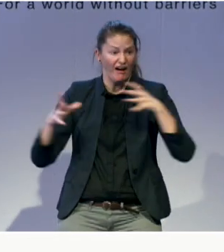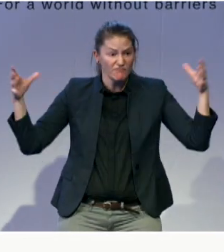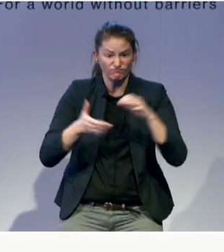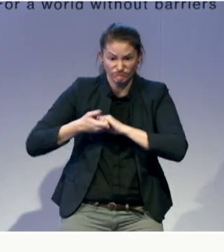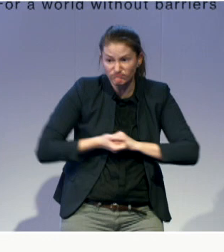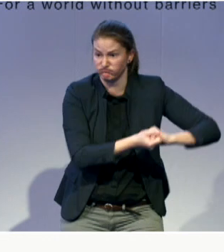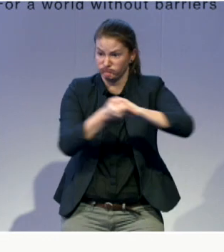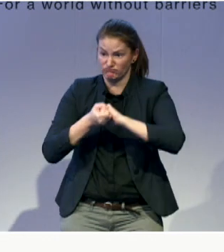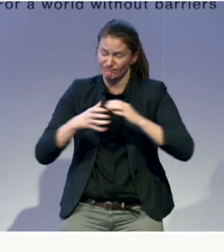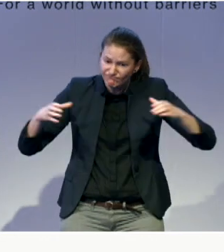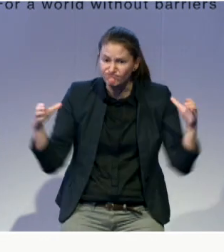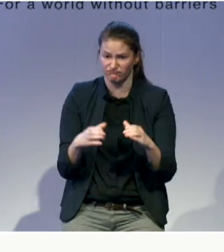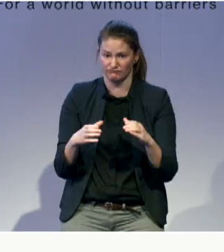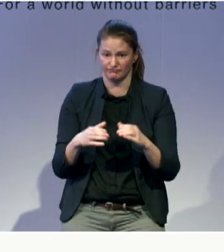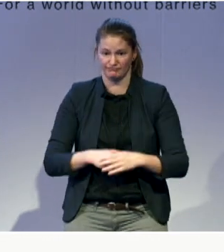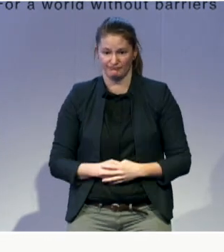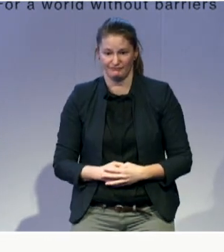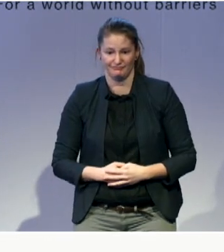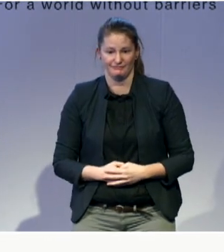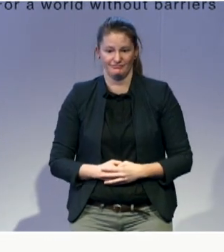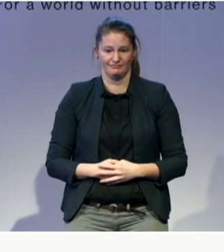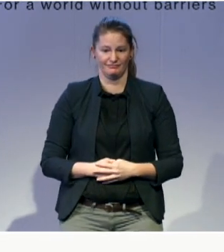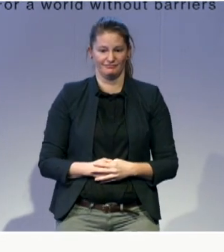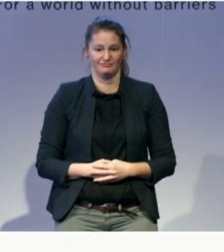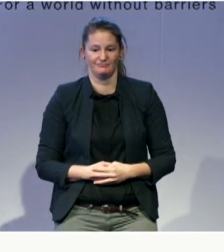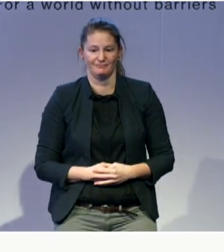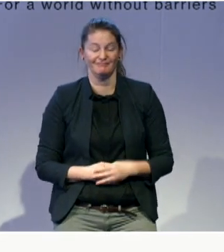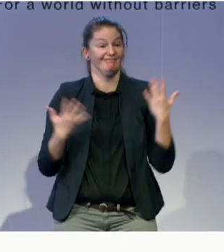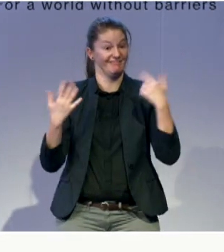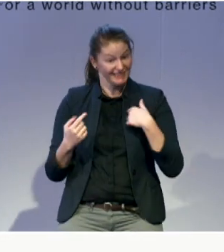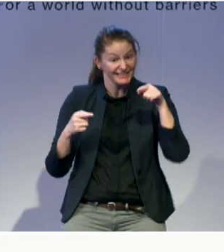Which brings me to why I'm here.